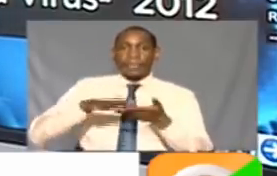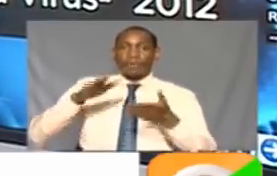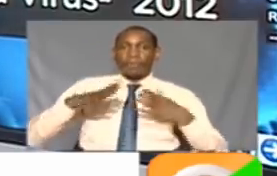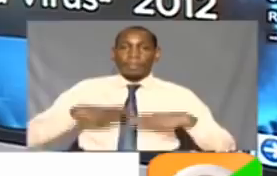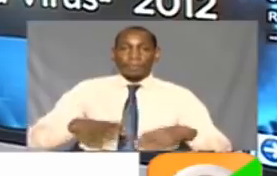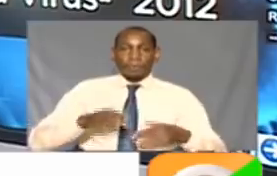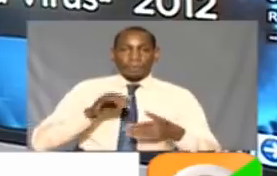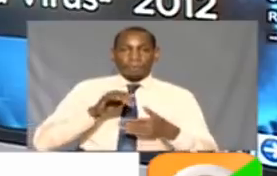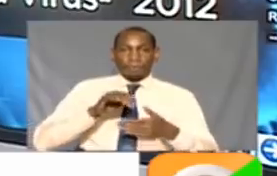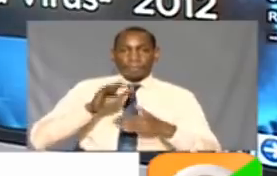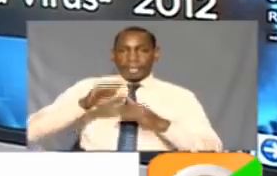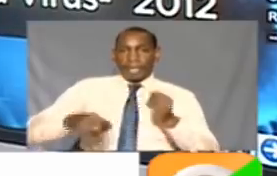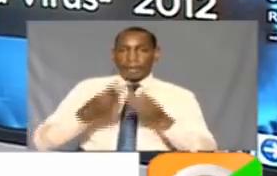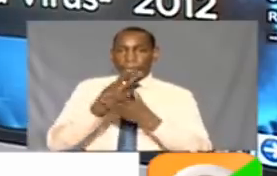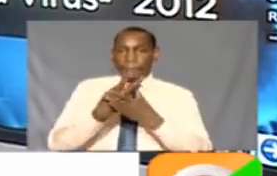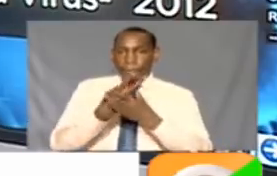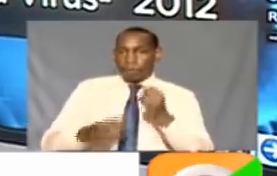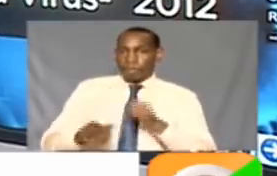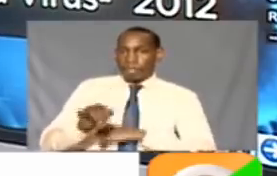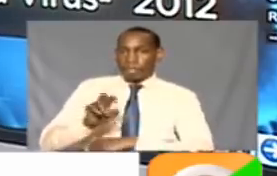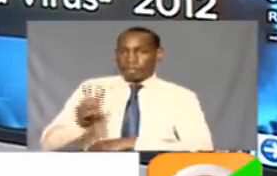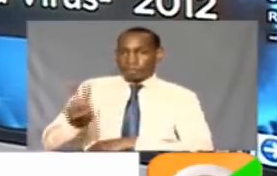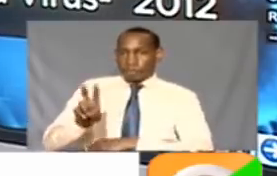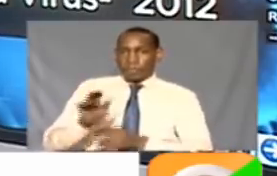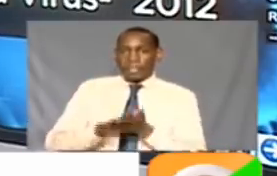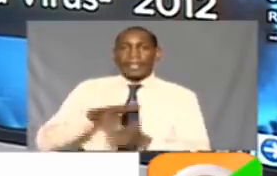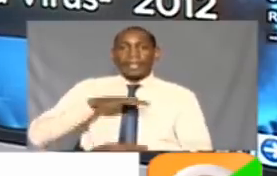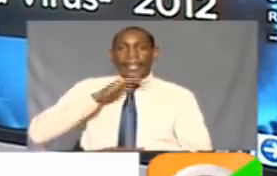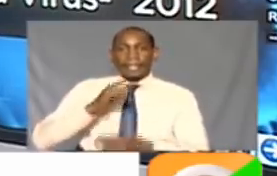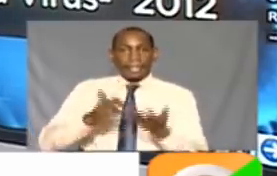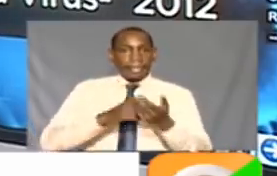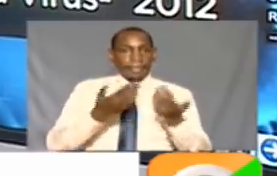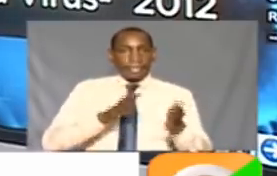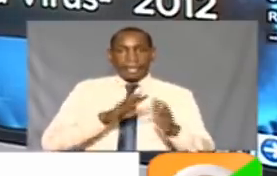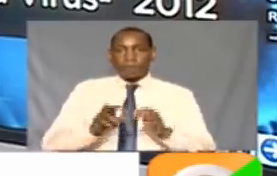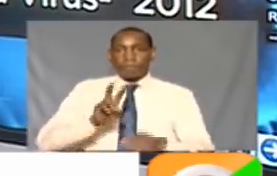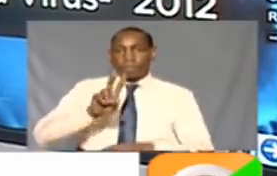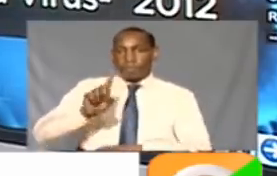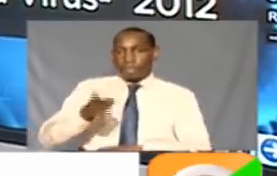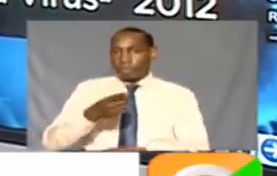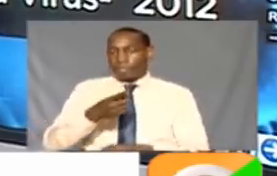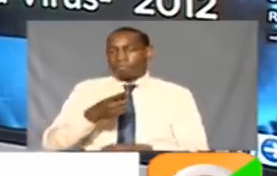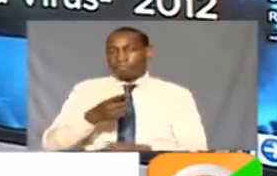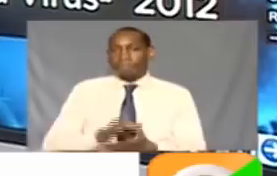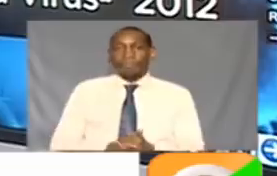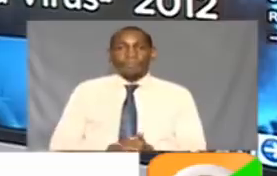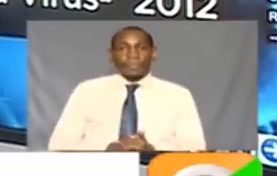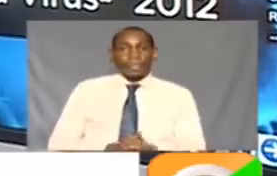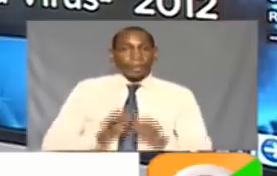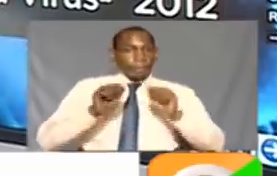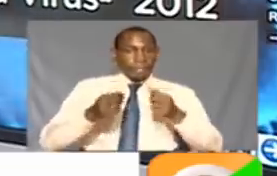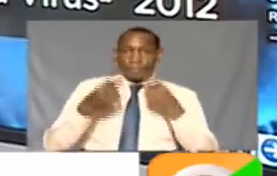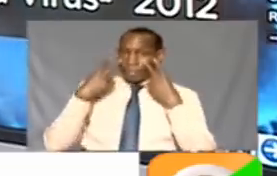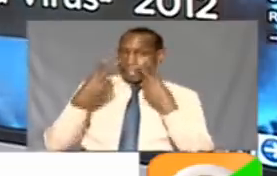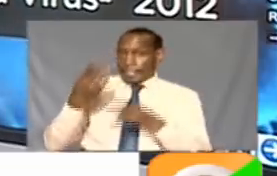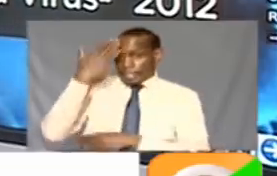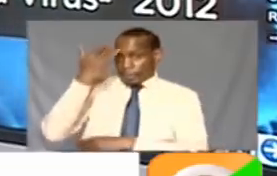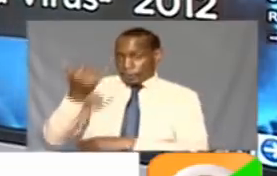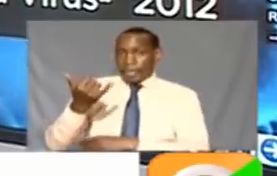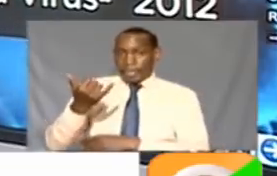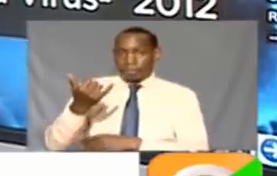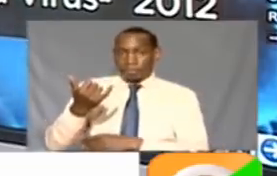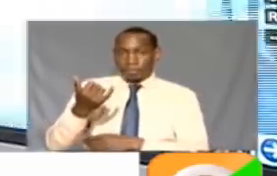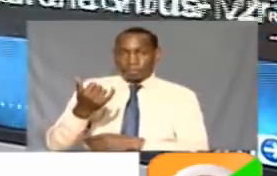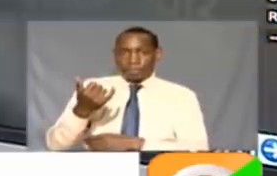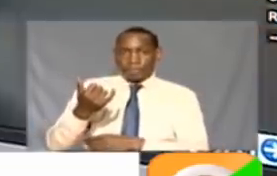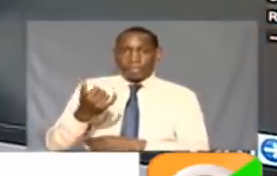both SARS and MERS, with the death toll now, you know, at about 2006. So you can see why scientists